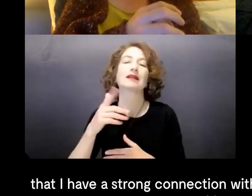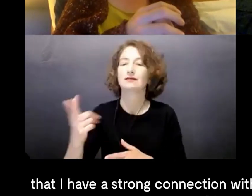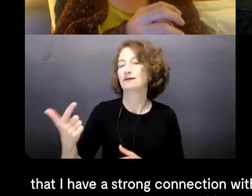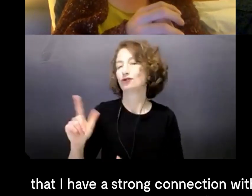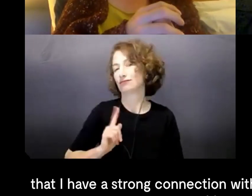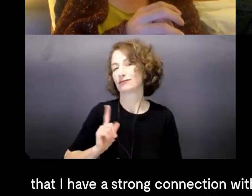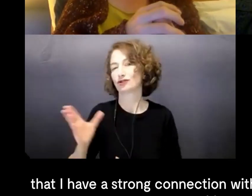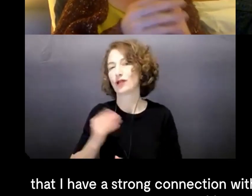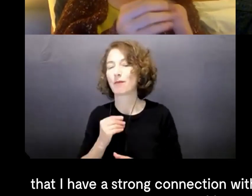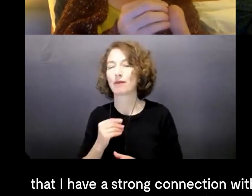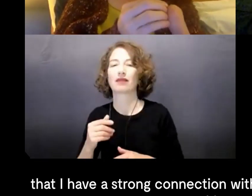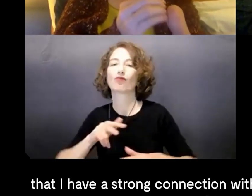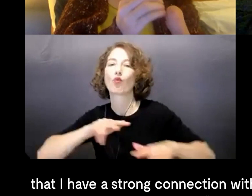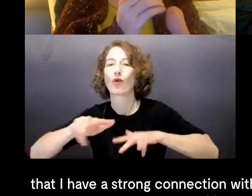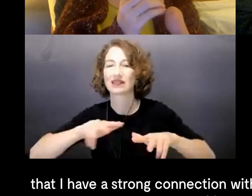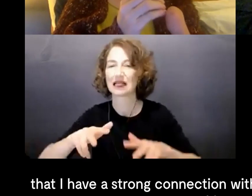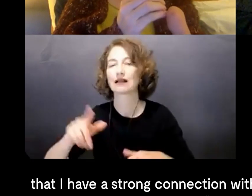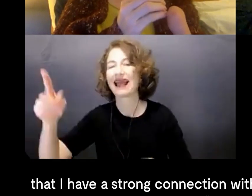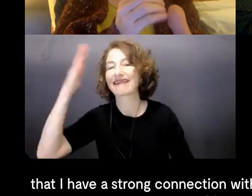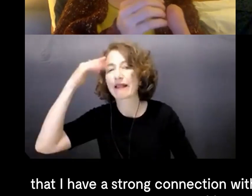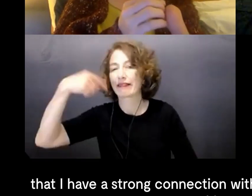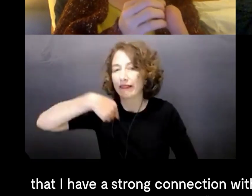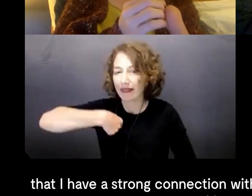that I have a strong